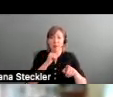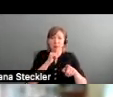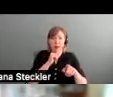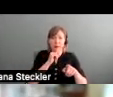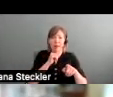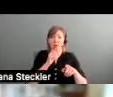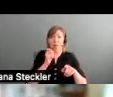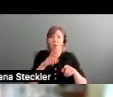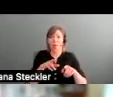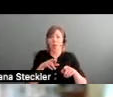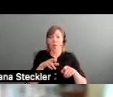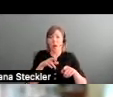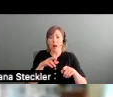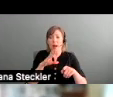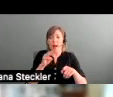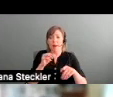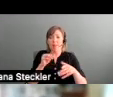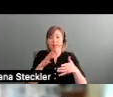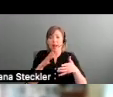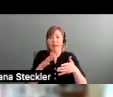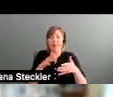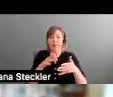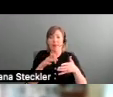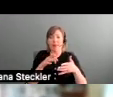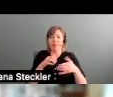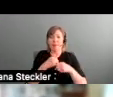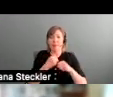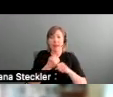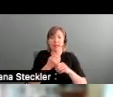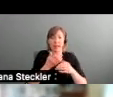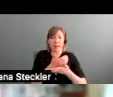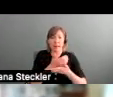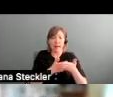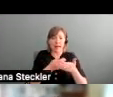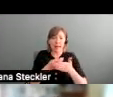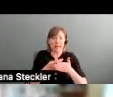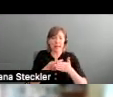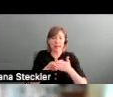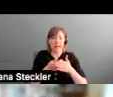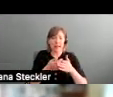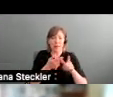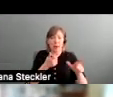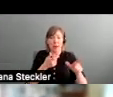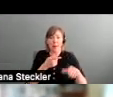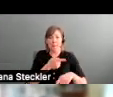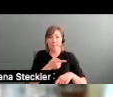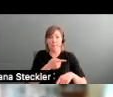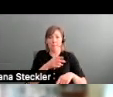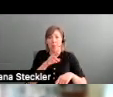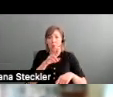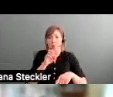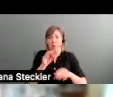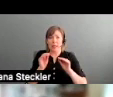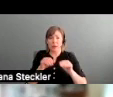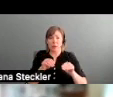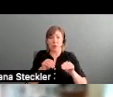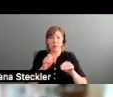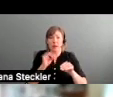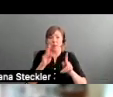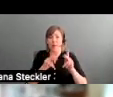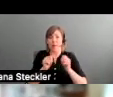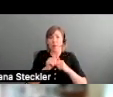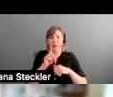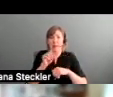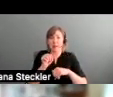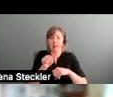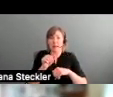for-private or kind of making money off the reinstitutionalization of people with